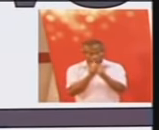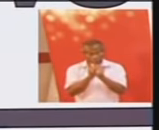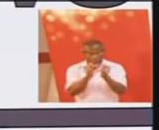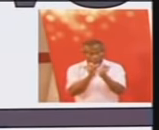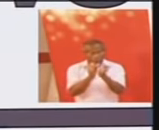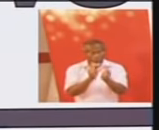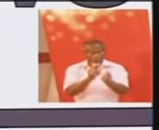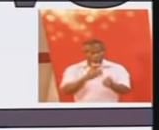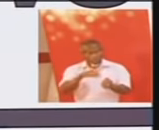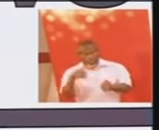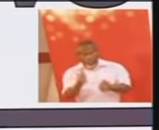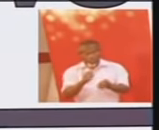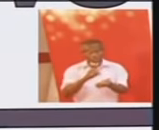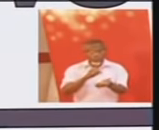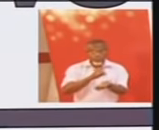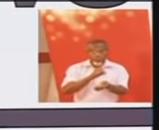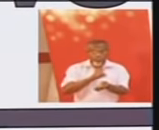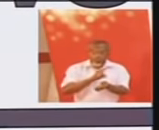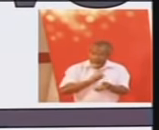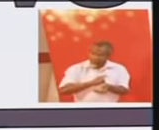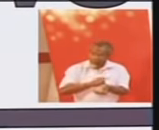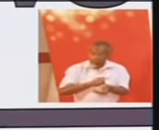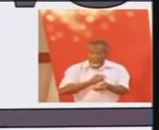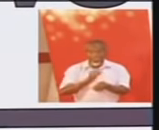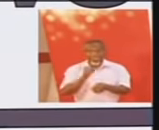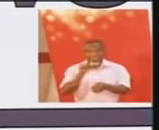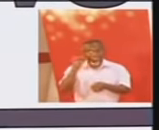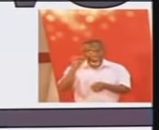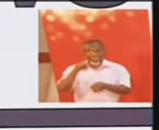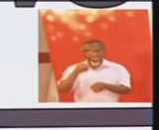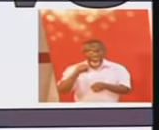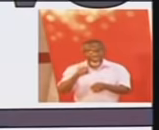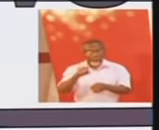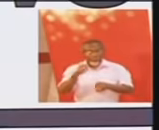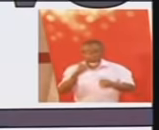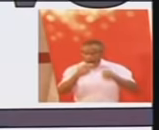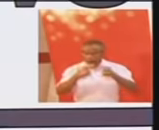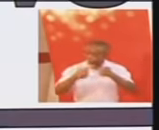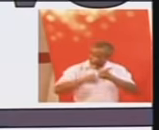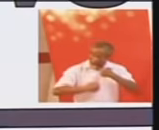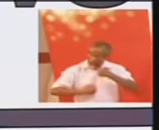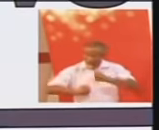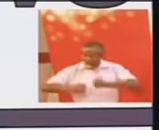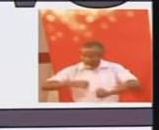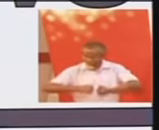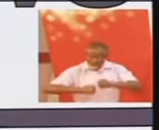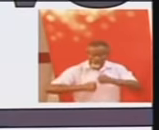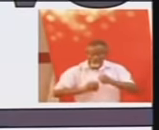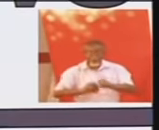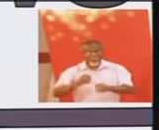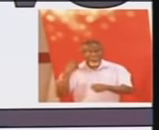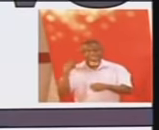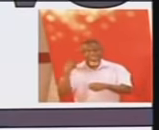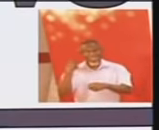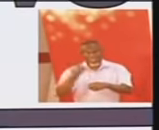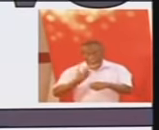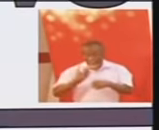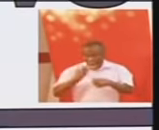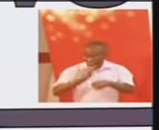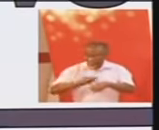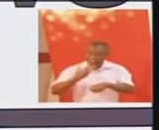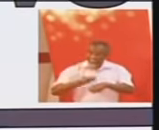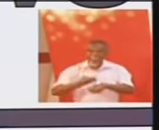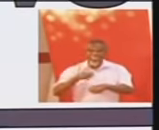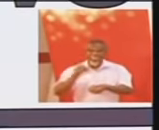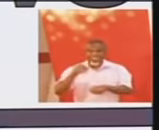we are a bit burnt out. The fight has been long. However, the ministry has made our accommodations quite